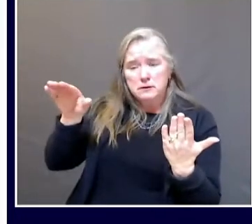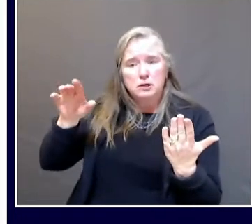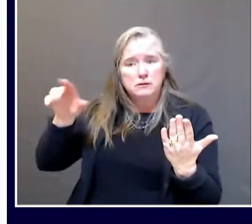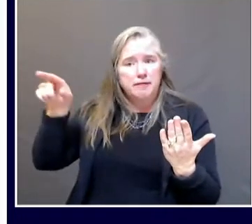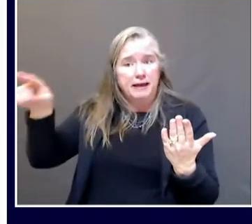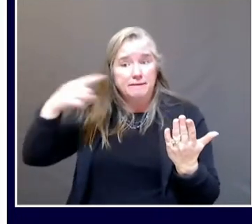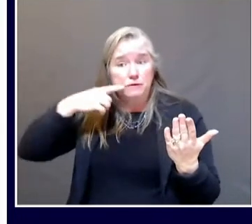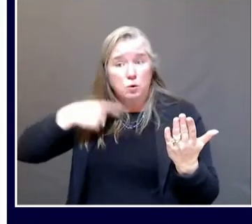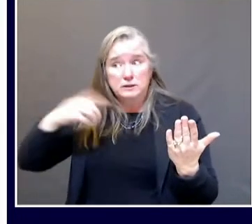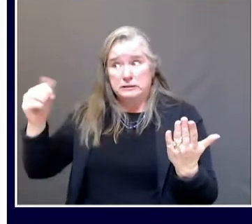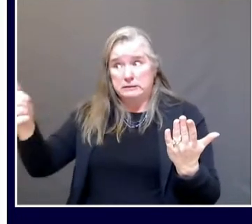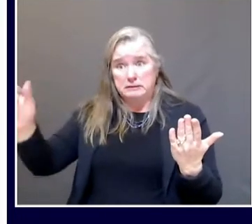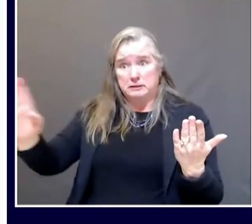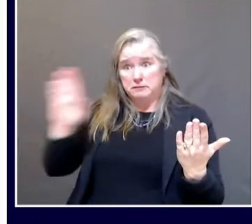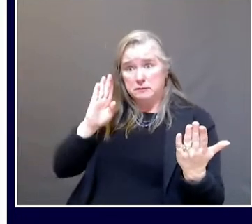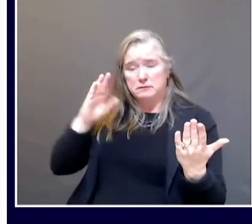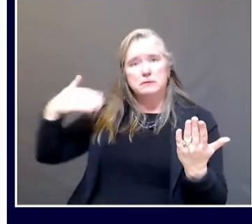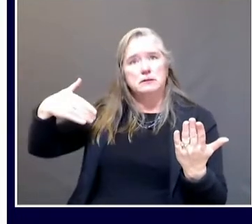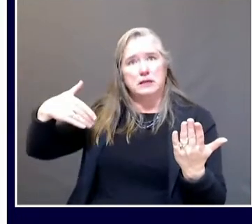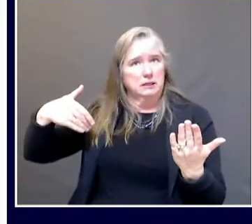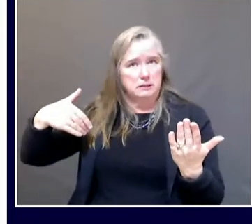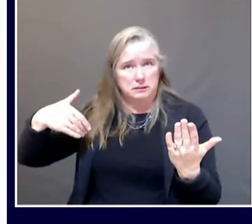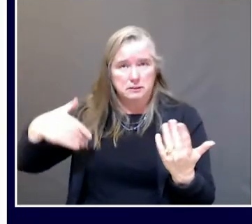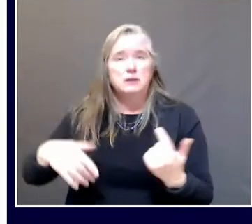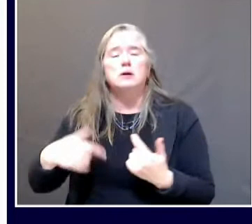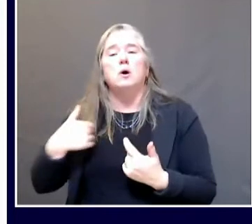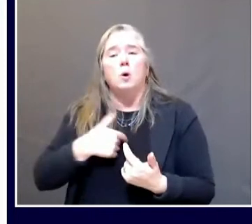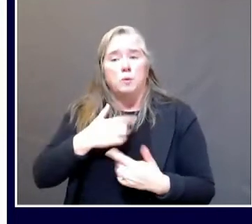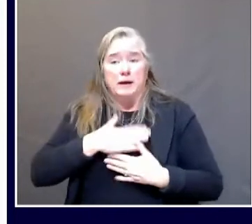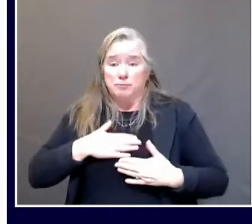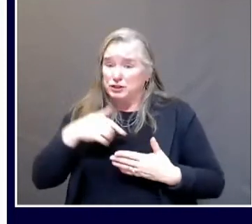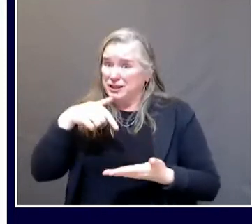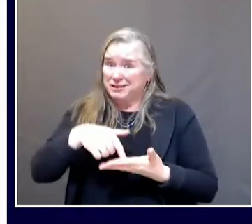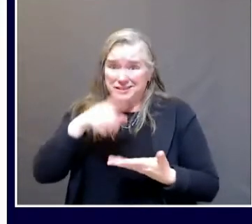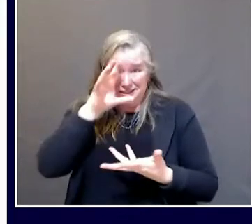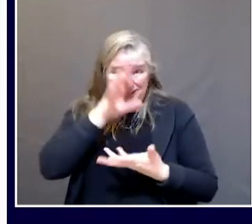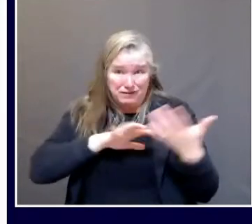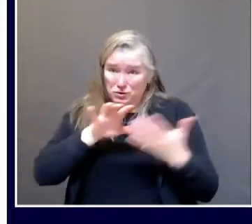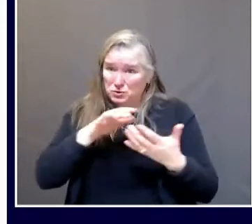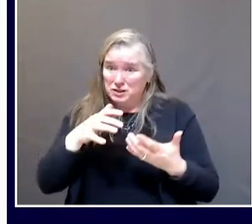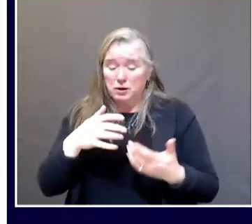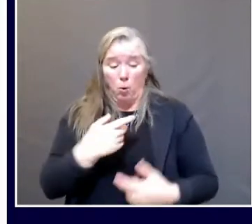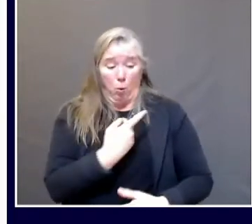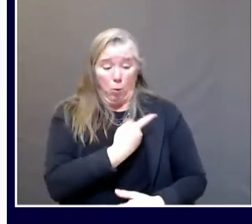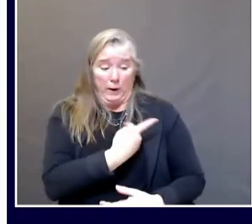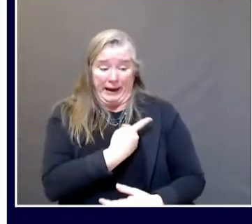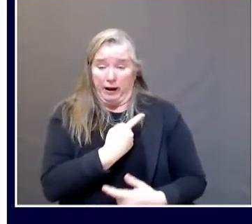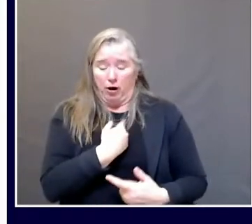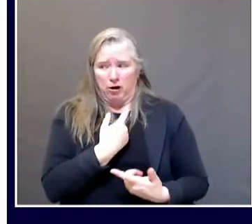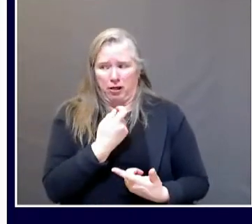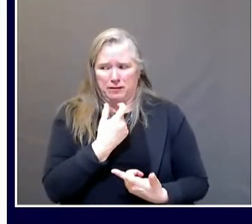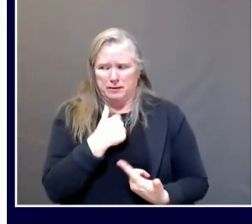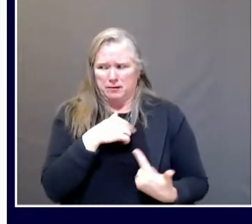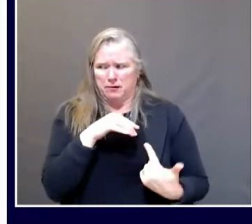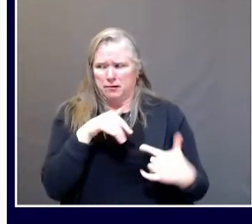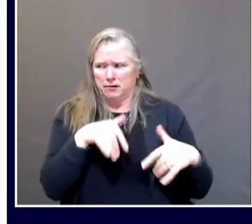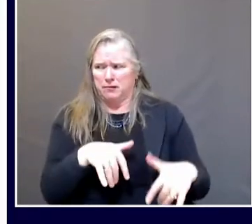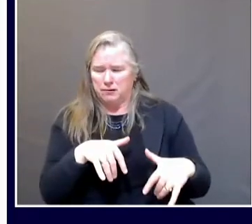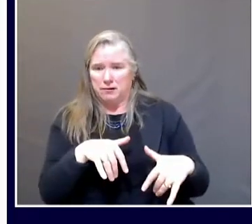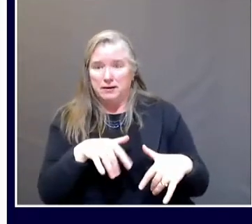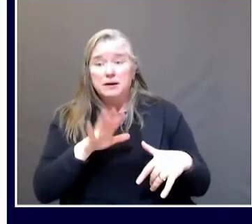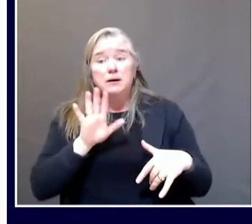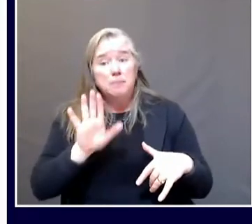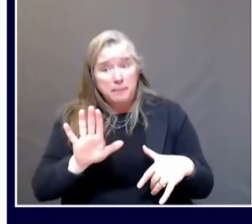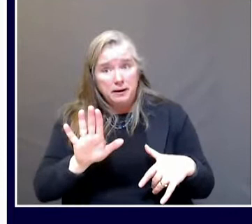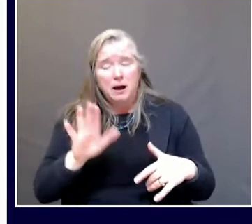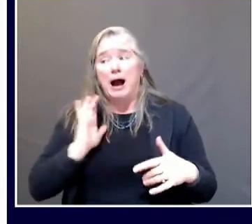giving you the information as we get it. We appreciate that it's confusing. We're confused, but at this point in time, our plan continues.